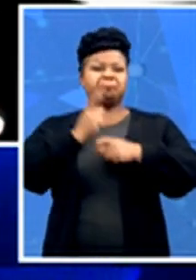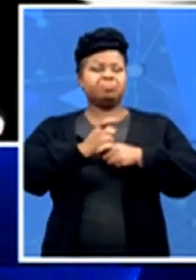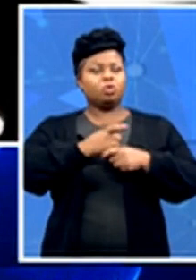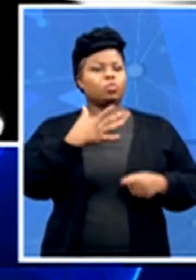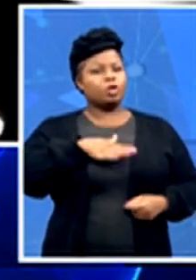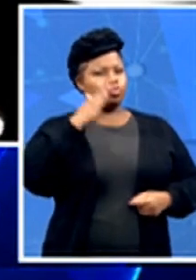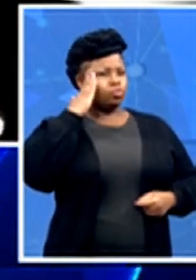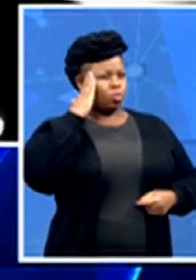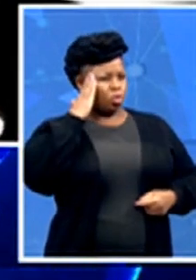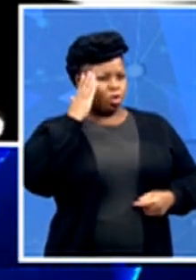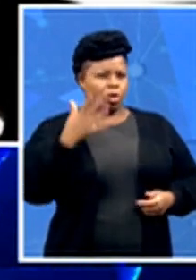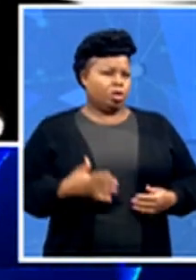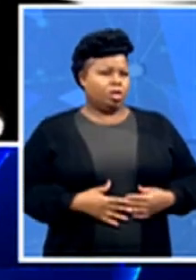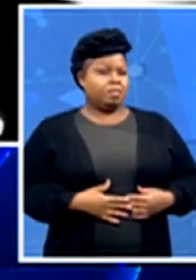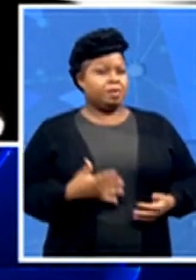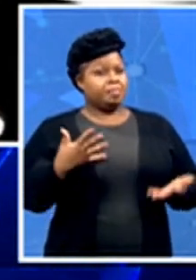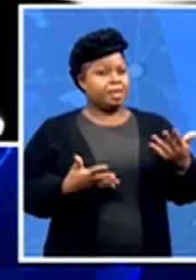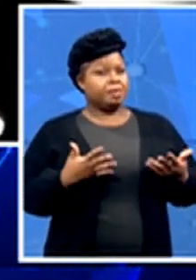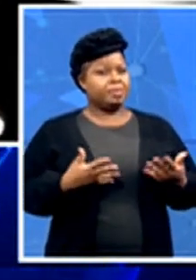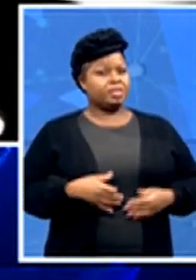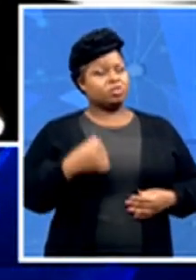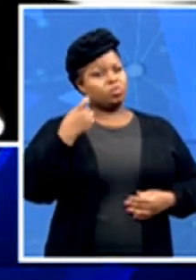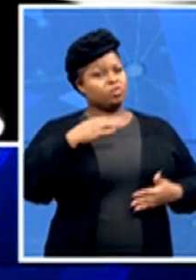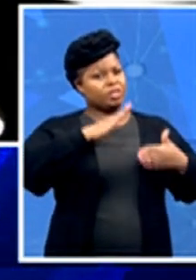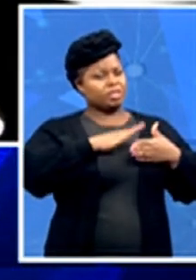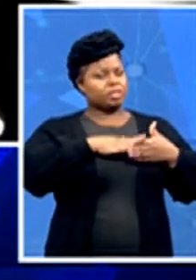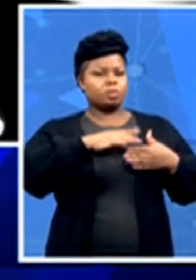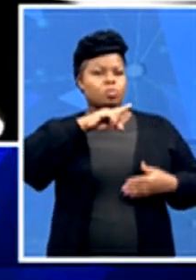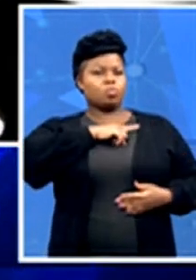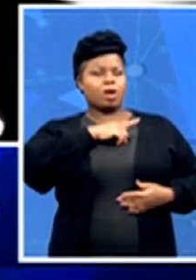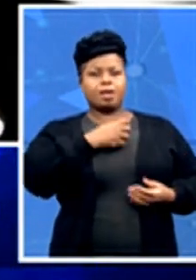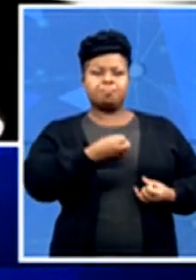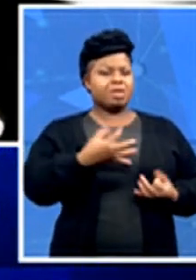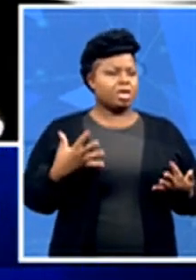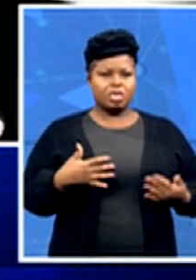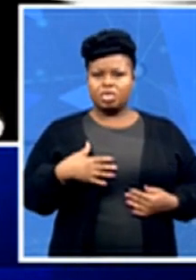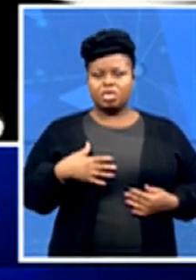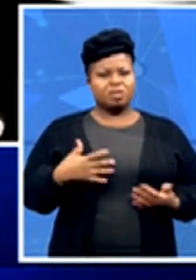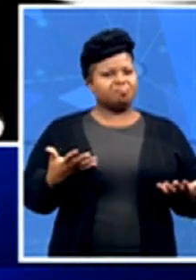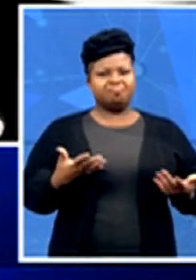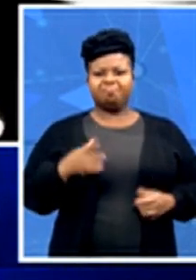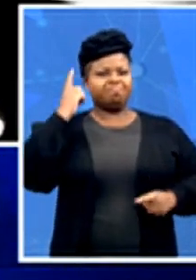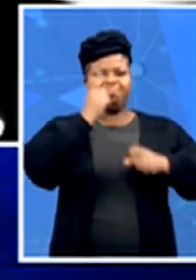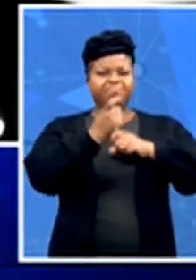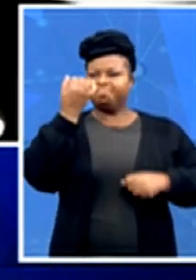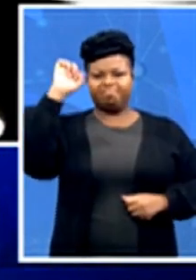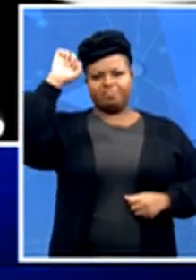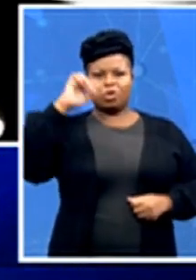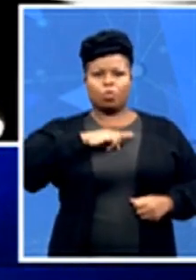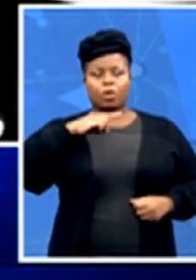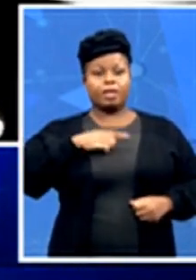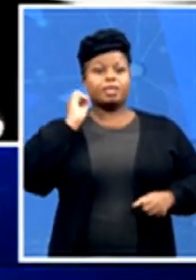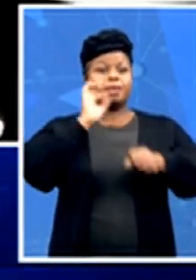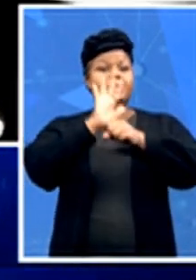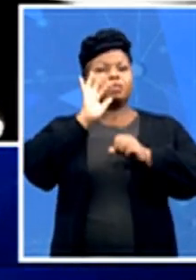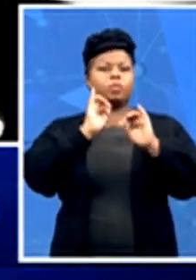of the conversations that's fueling this hesitancy. One of the nations that have been mostly affected by coronavirus, the